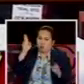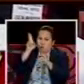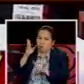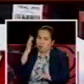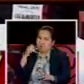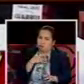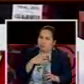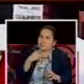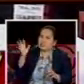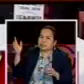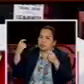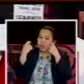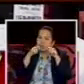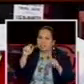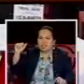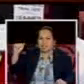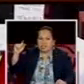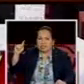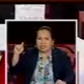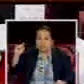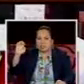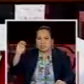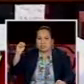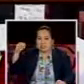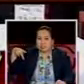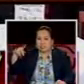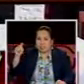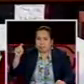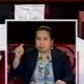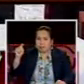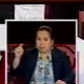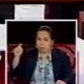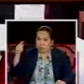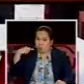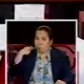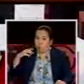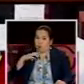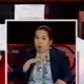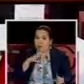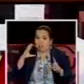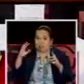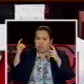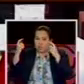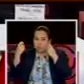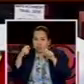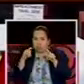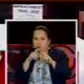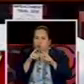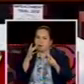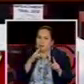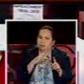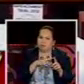kaya ko sinabing attempt ho, kasi yung unang attempt ho ay yung doon ho sa yung